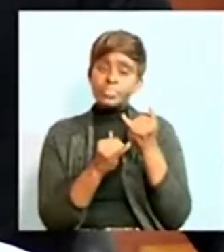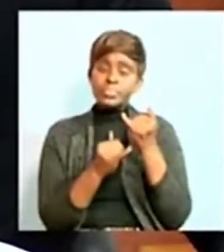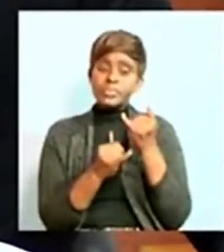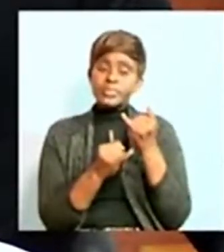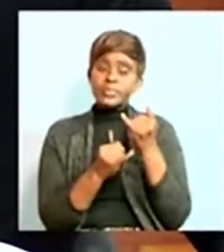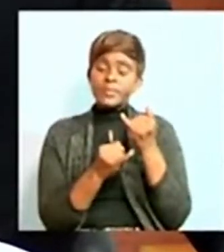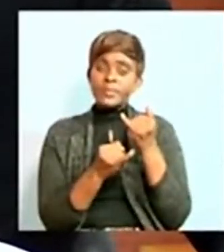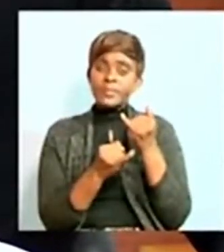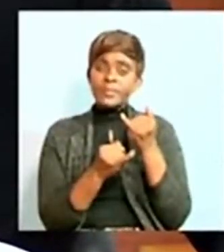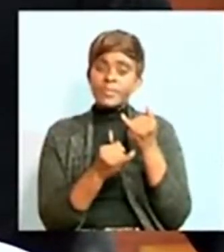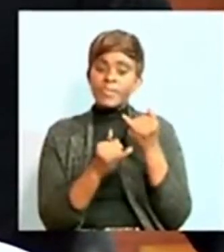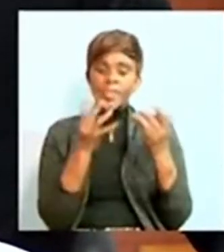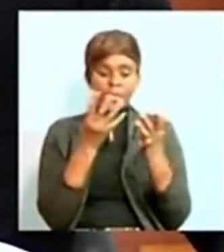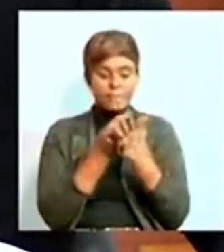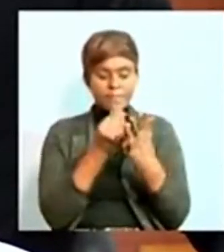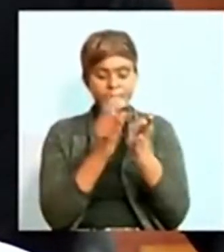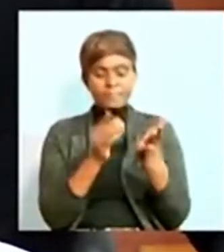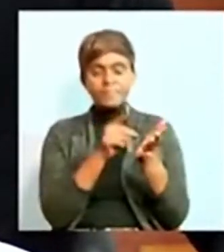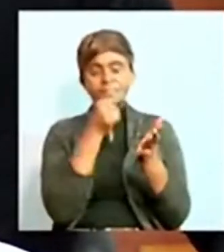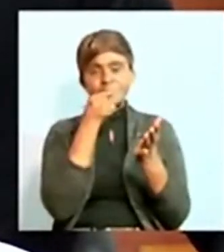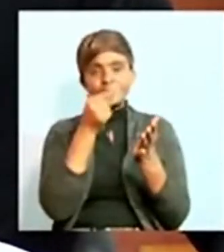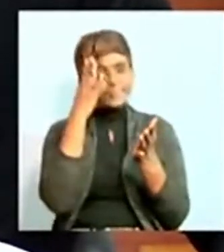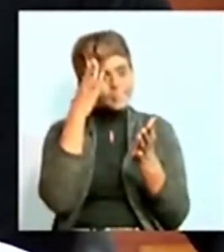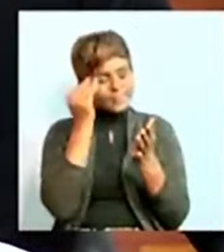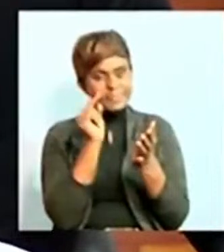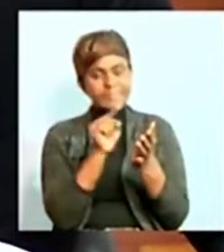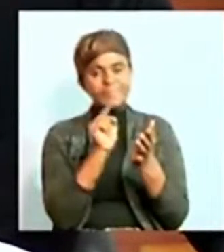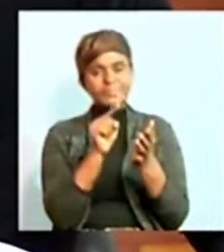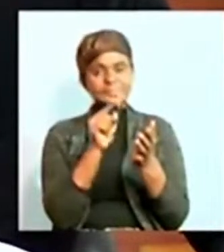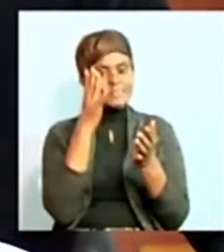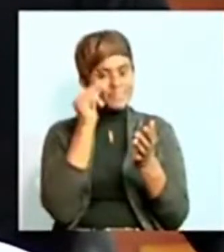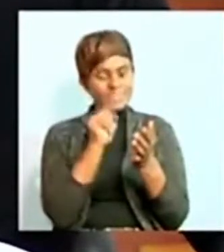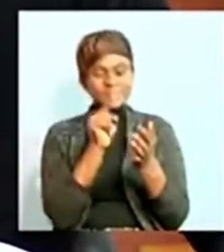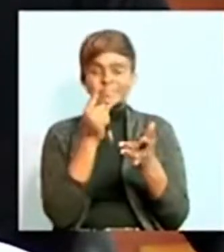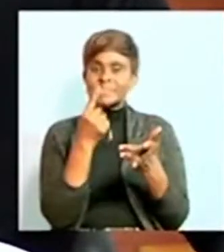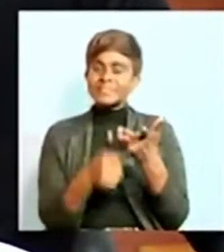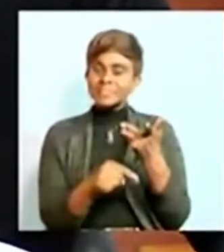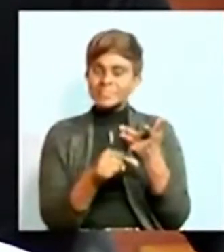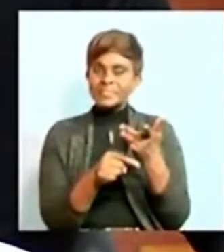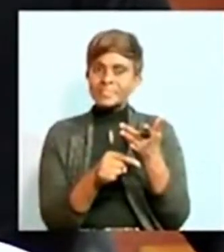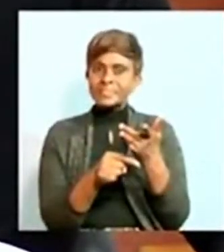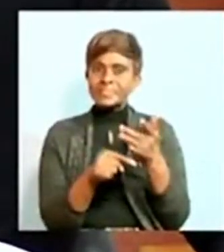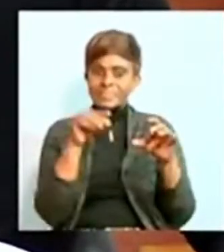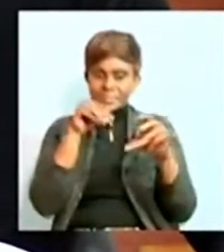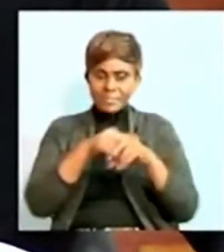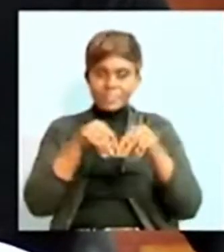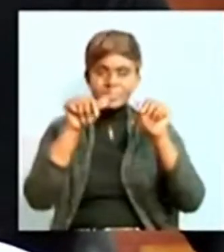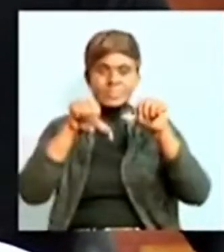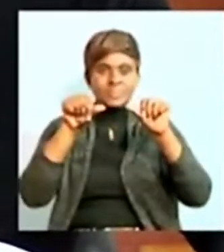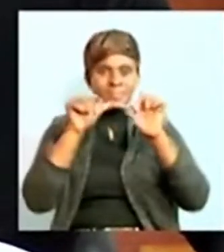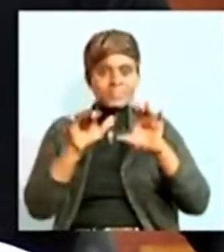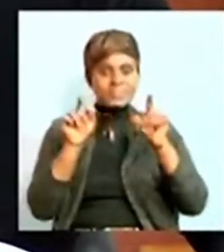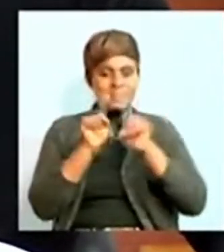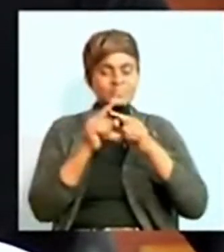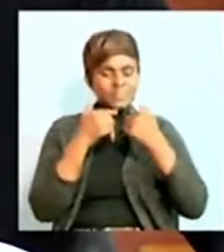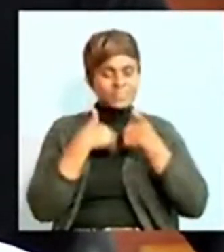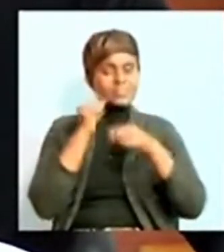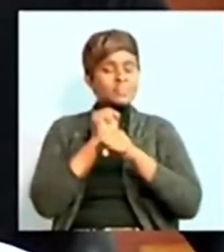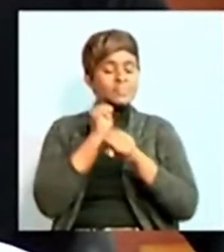the treasurer has said no wonder what? The internal auditor has done